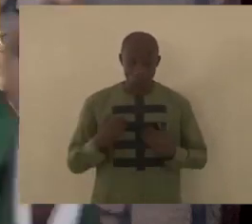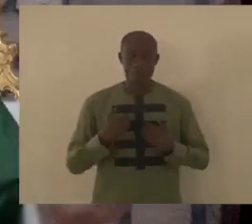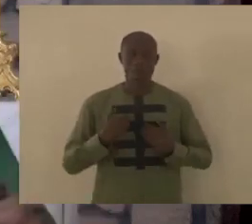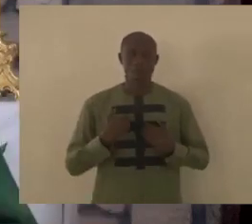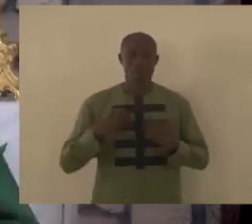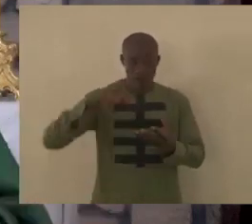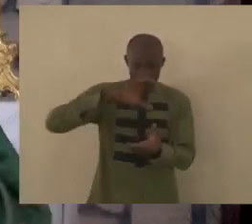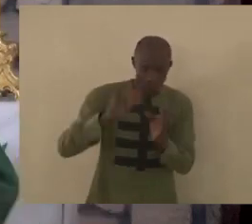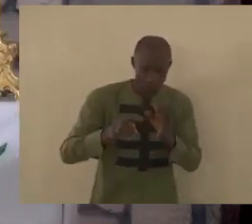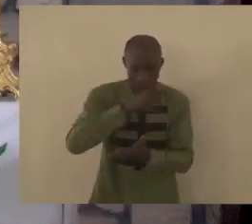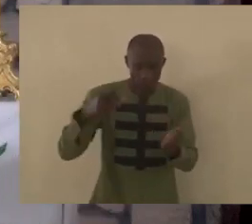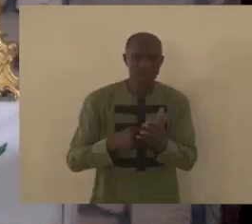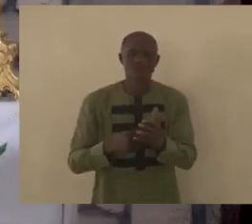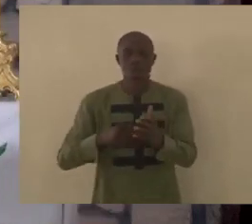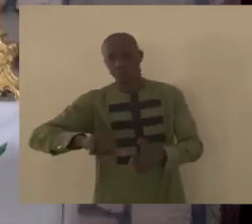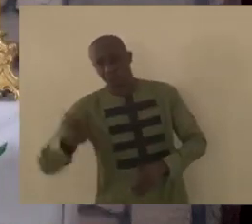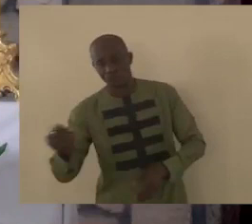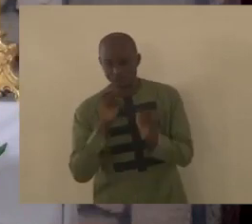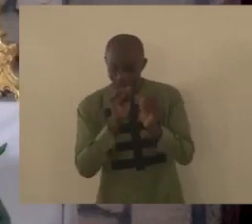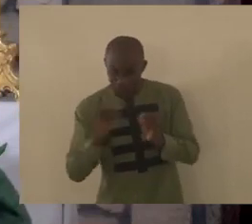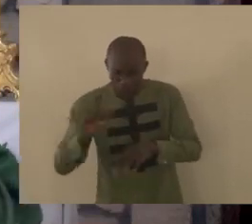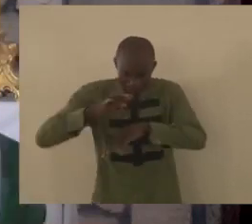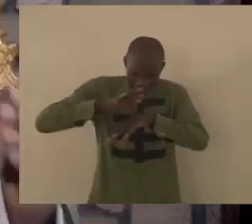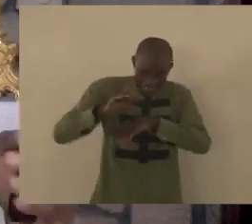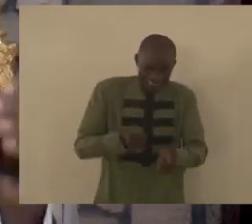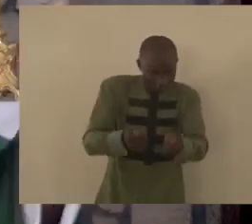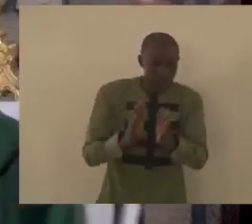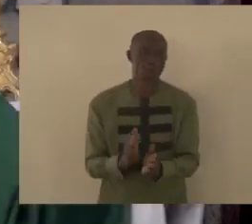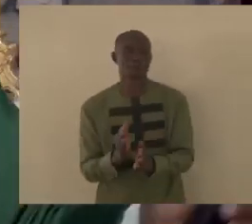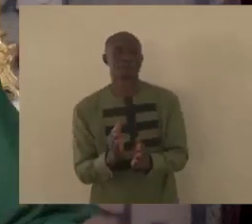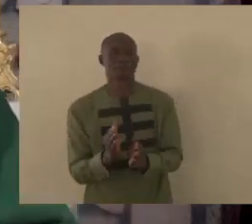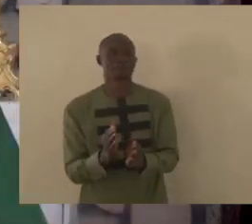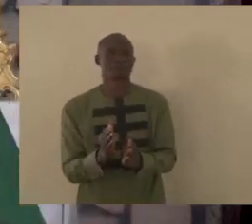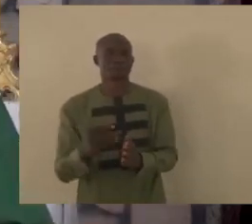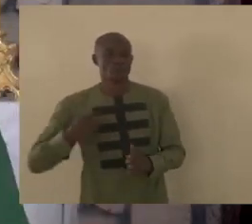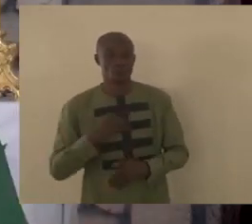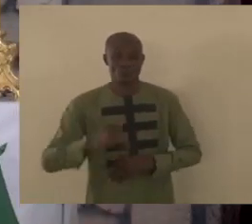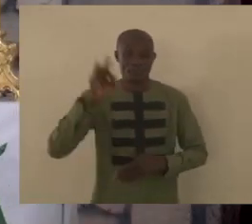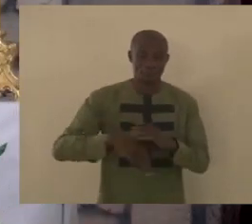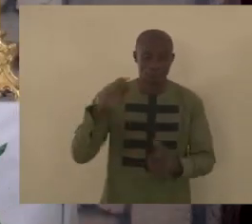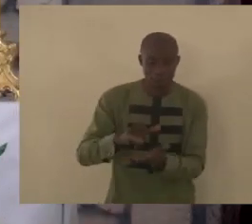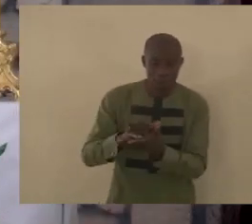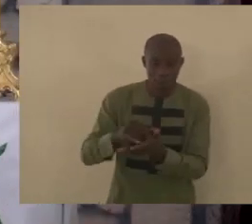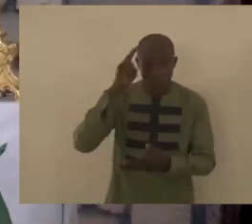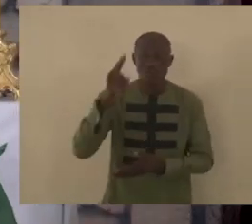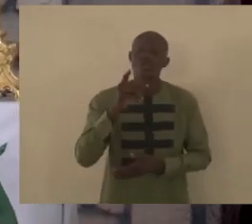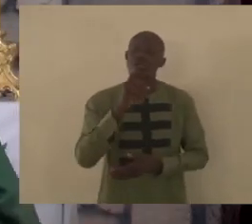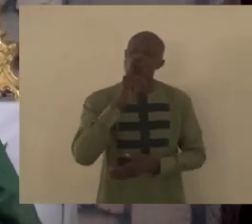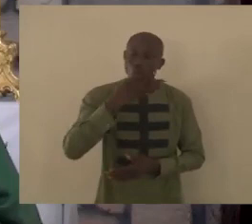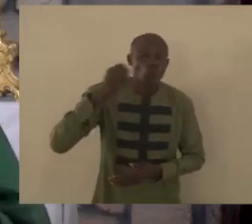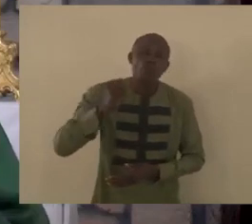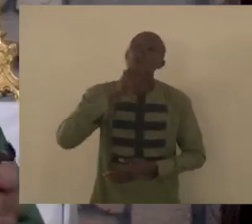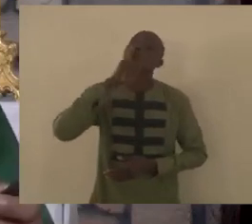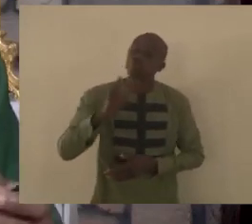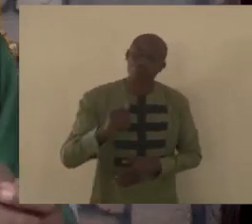this saying of Jesus to other the teachings of the early apostles, the writings of the early apostles, we discover that he